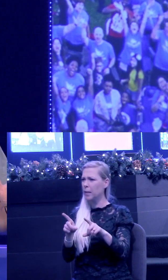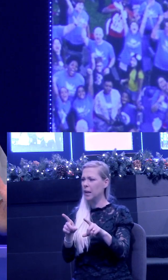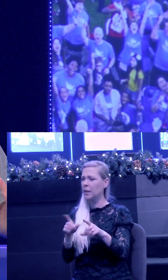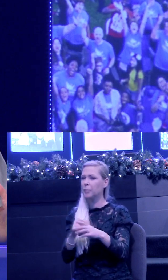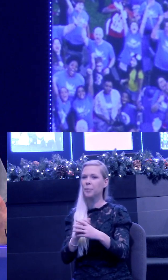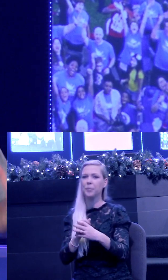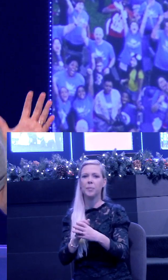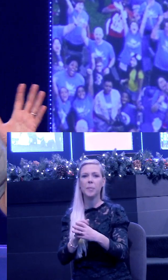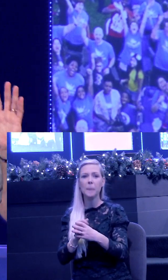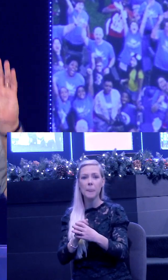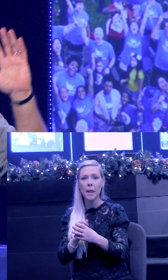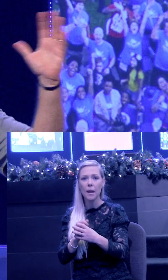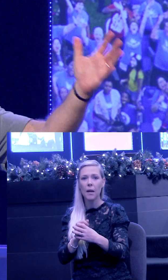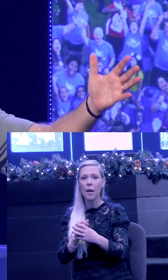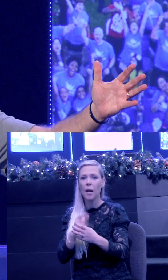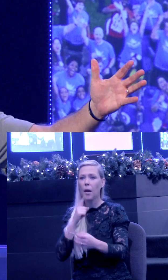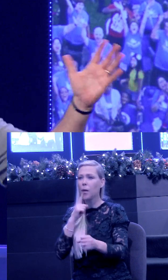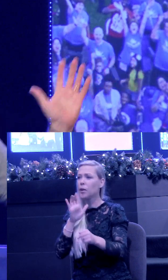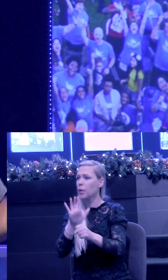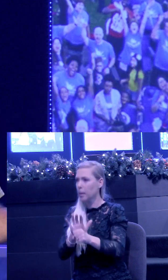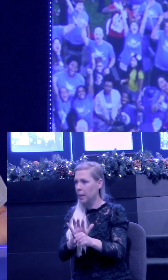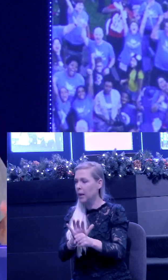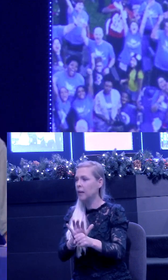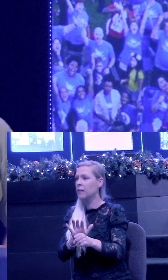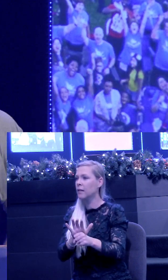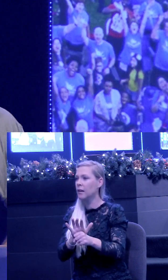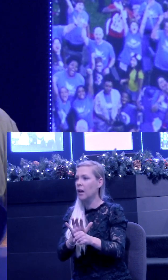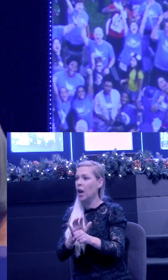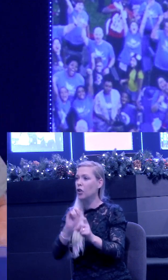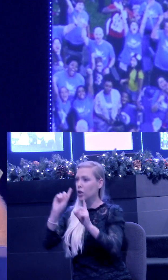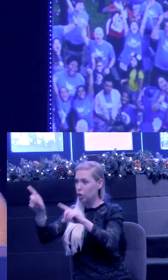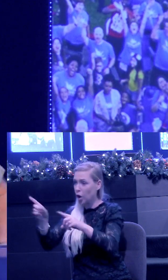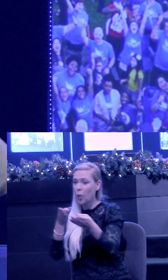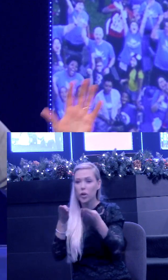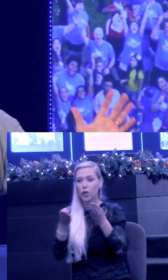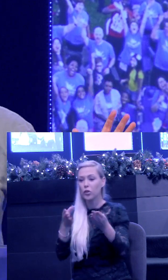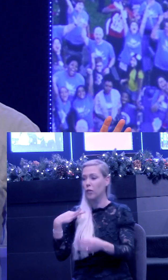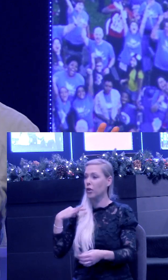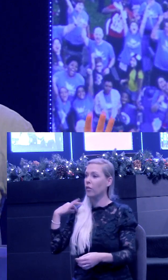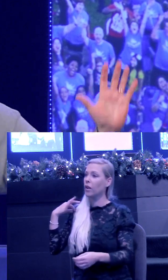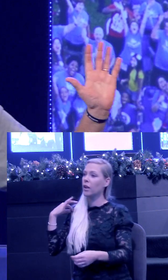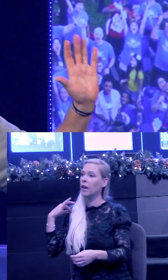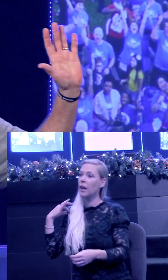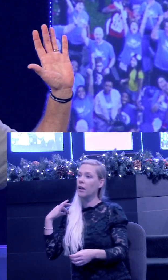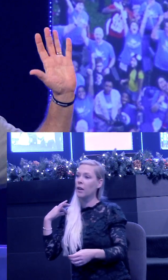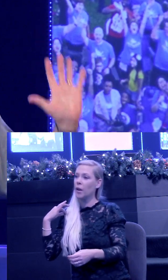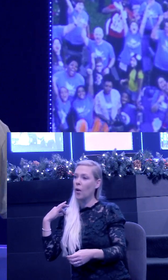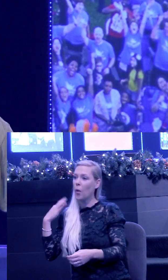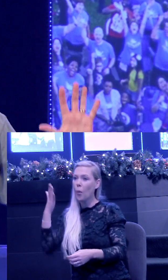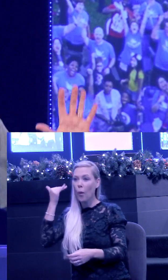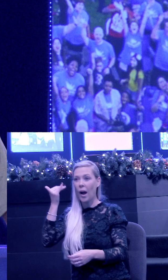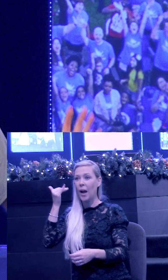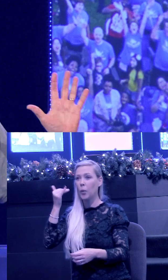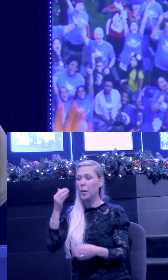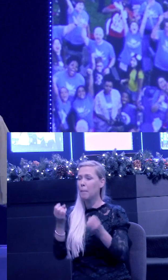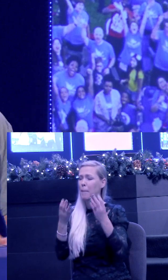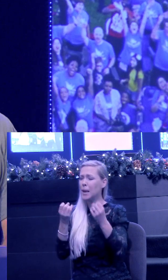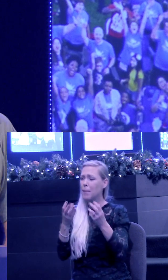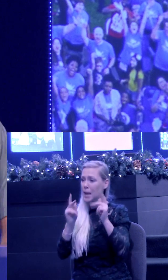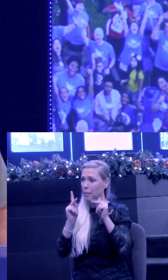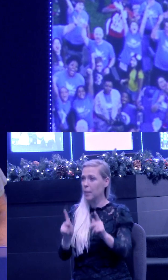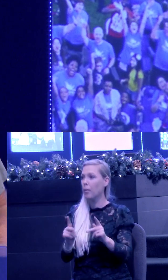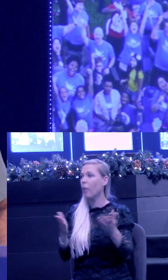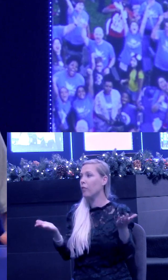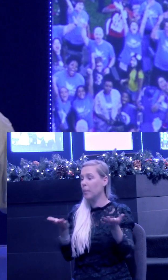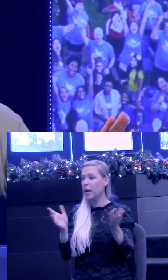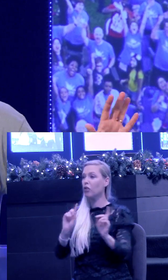team for at least the first 6 months, that you're going to go and you're going to serve and you're going to volunteer and you're going to be a part of that. Because we need hundreds of people from